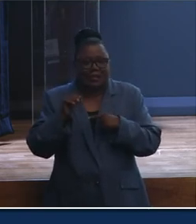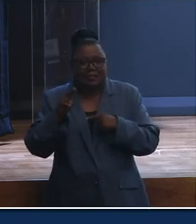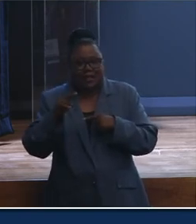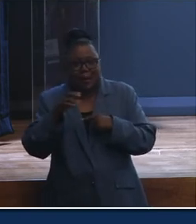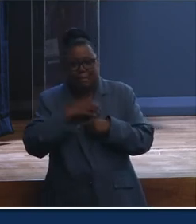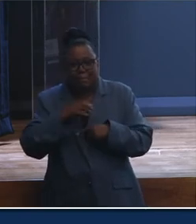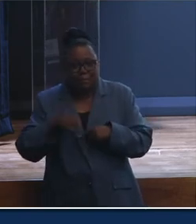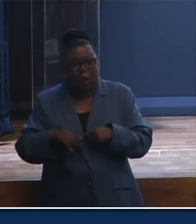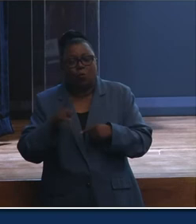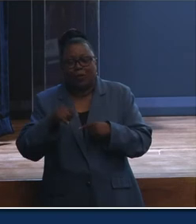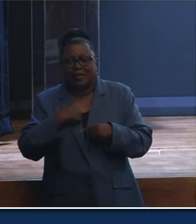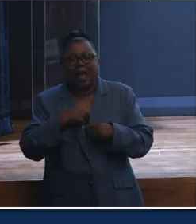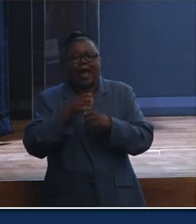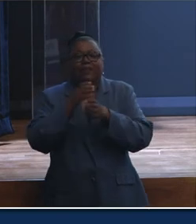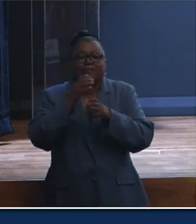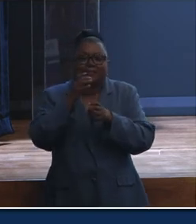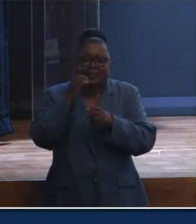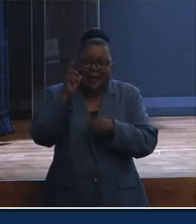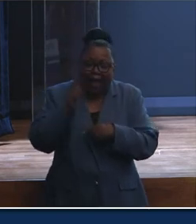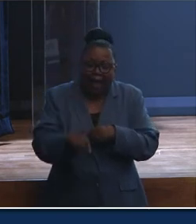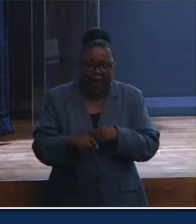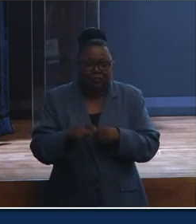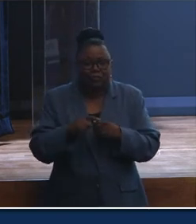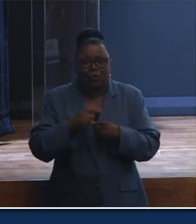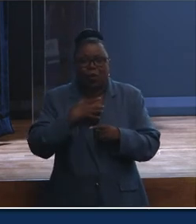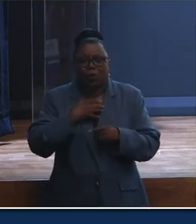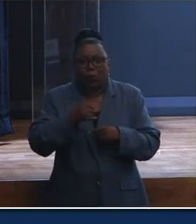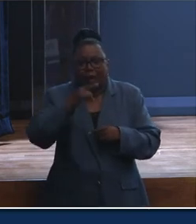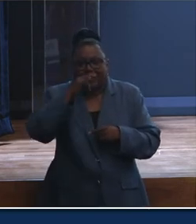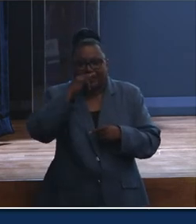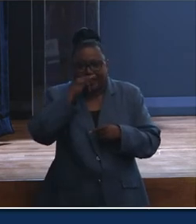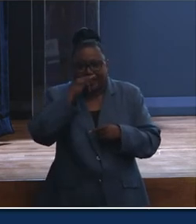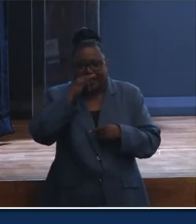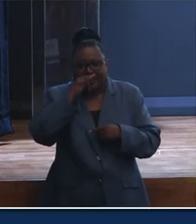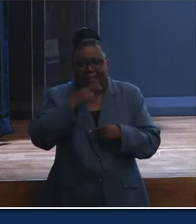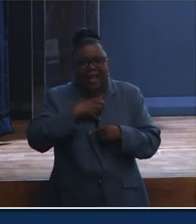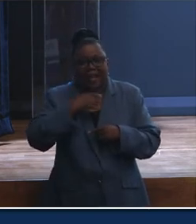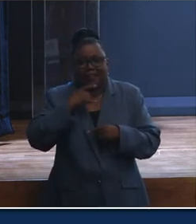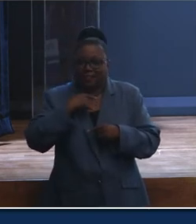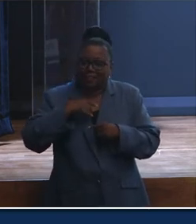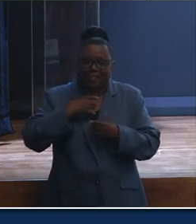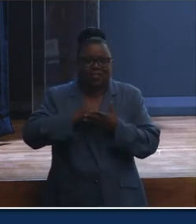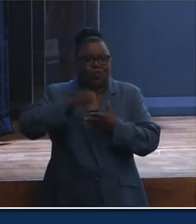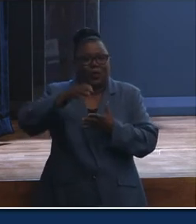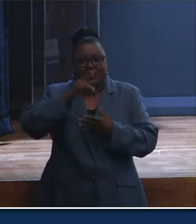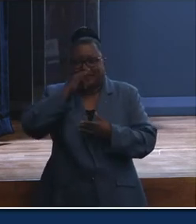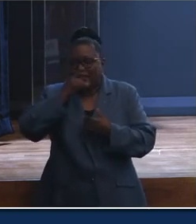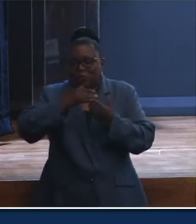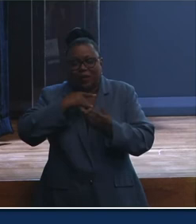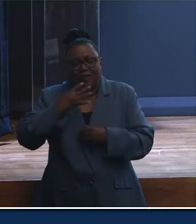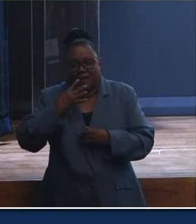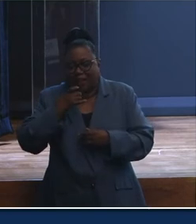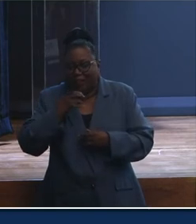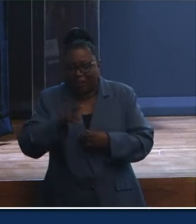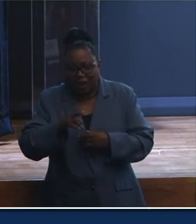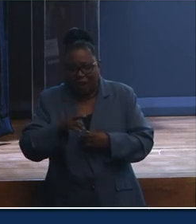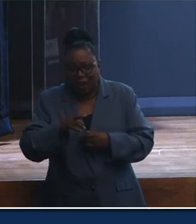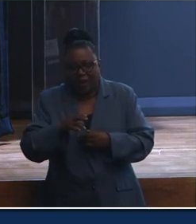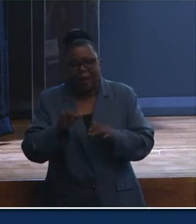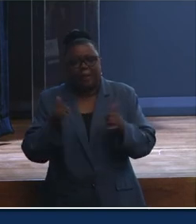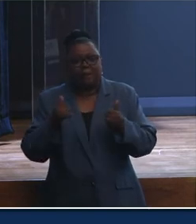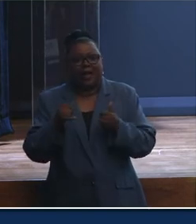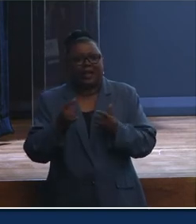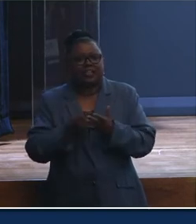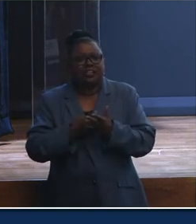Mayor. We have got the white kids and the well-off kids, yes, whatever color they are,